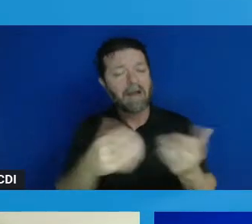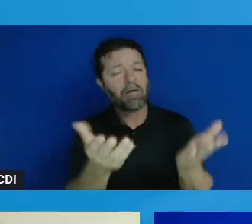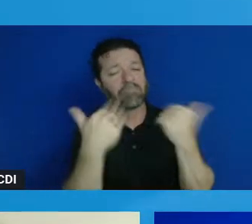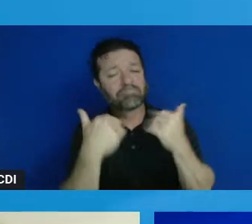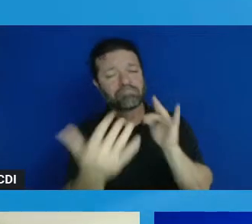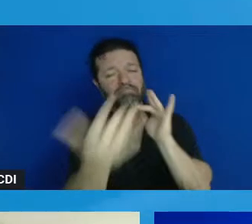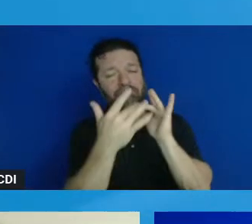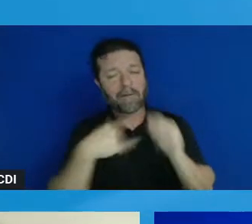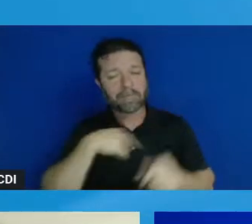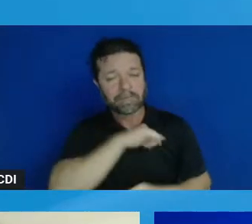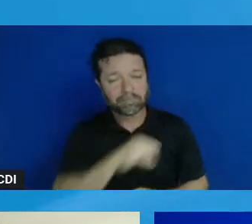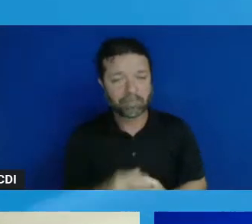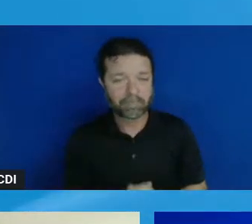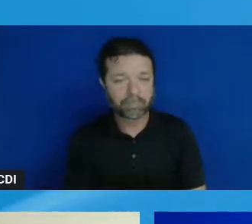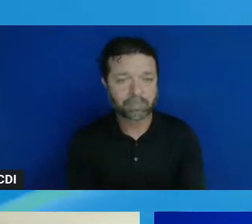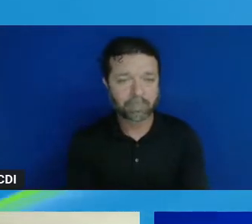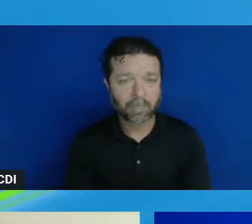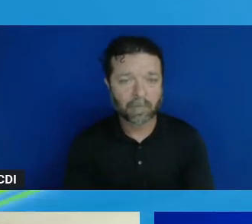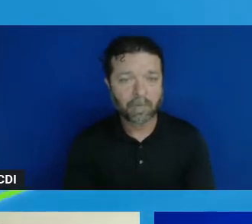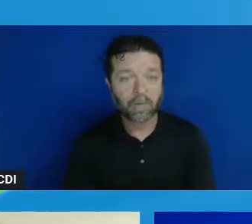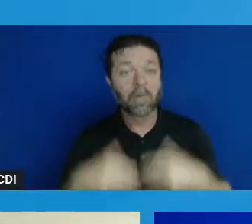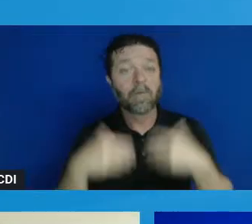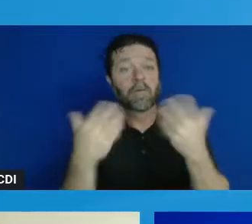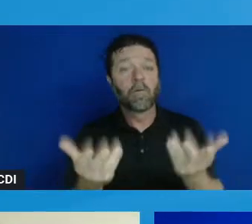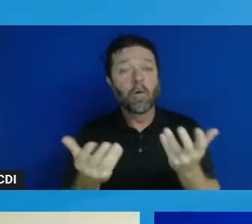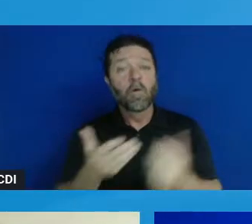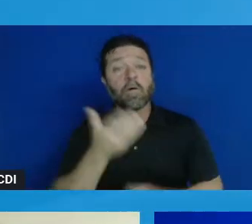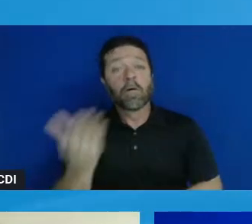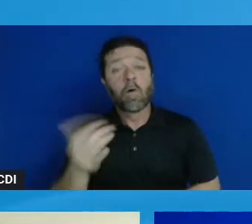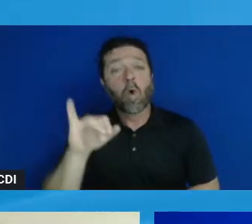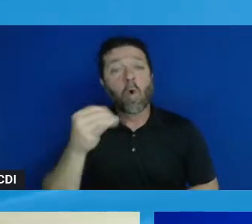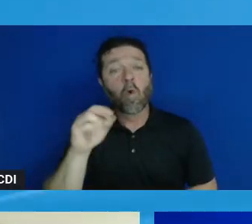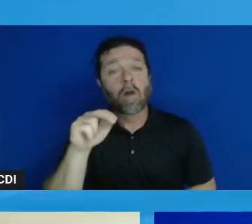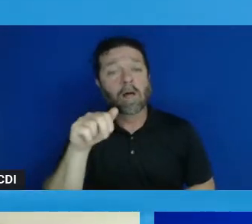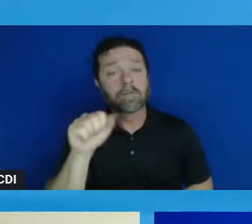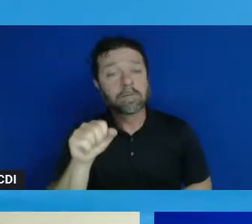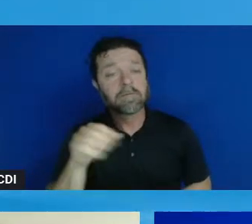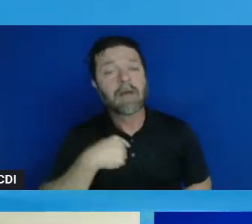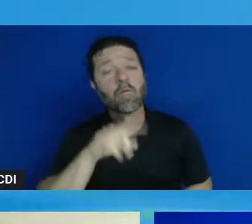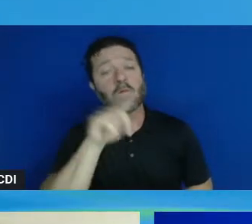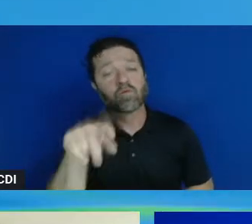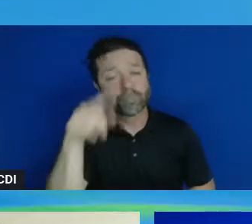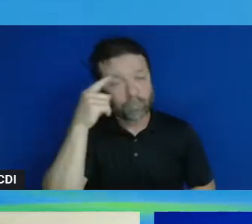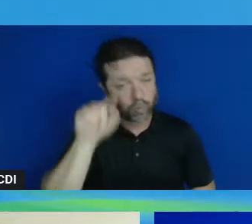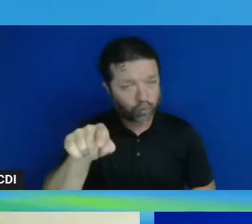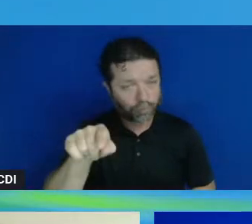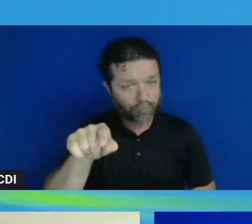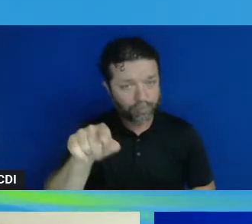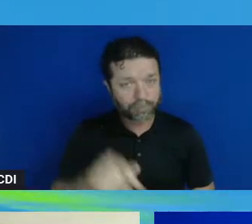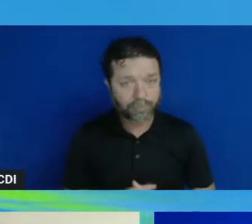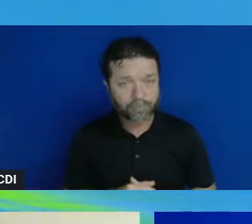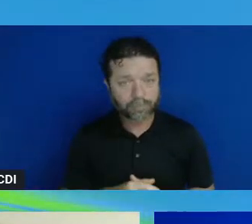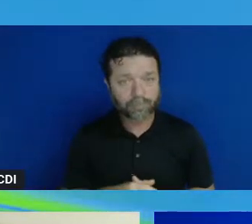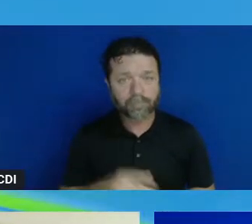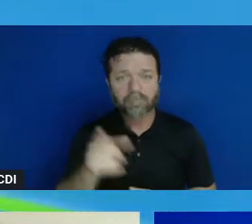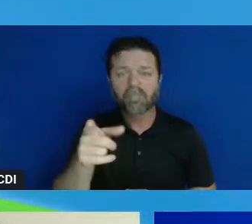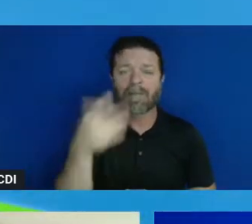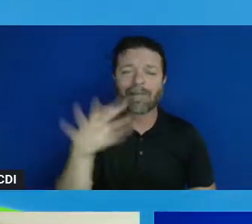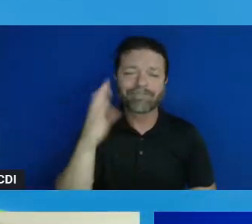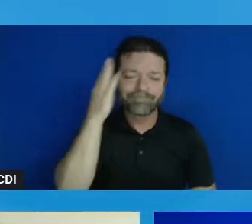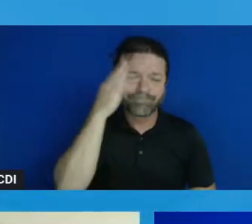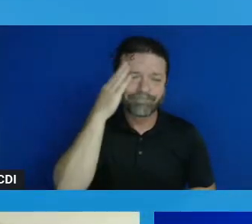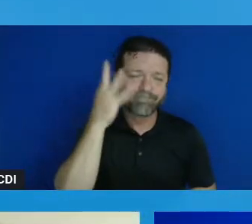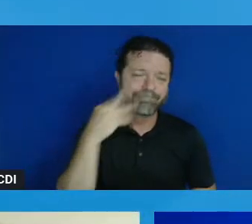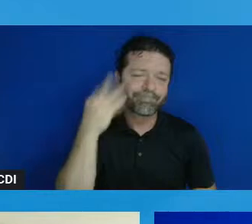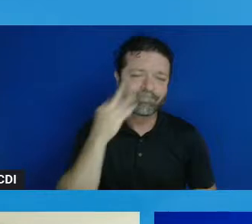So yeah, Jonas, this next question is for you. As someone who's gone through the office verification, what tips